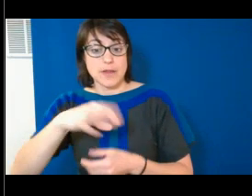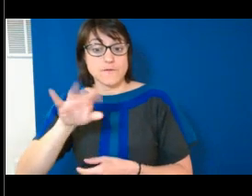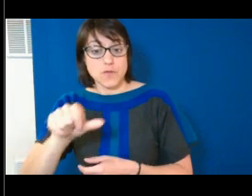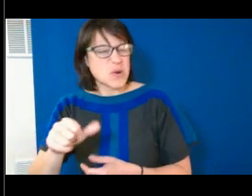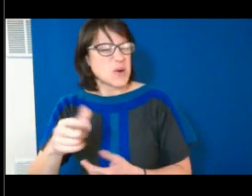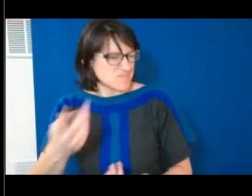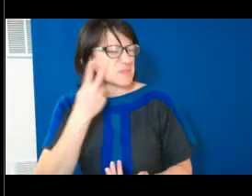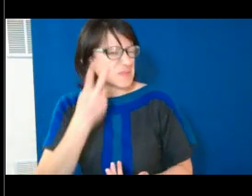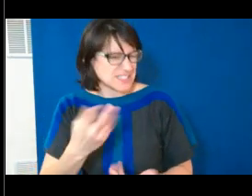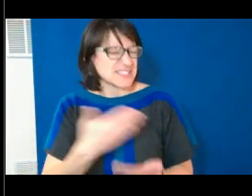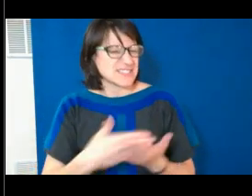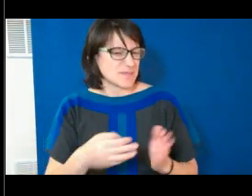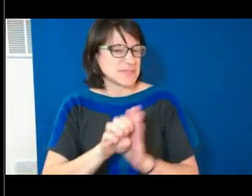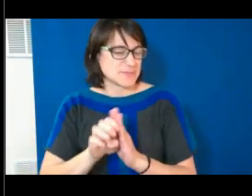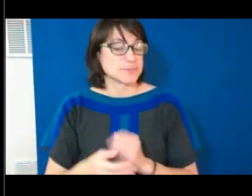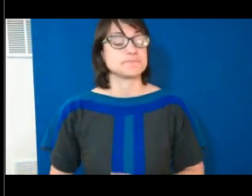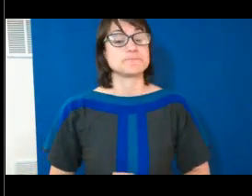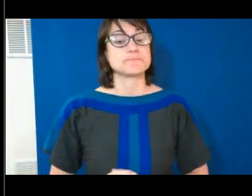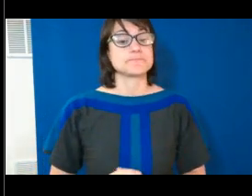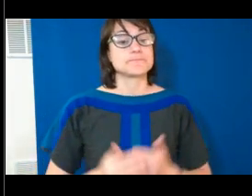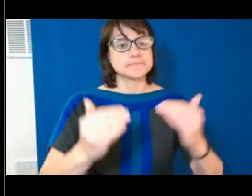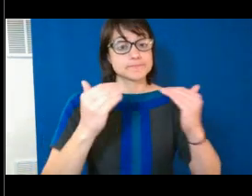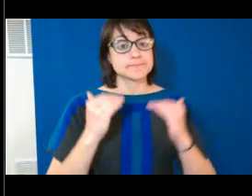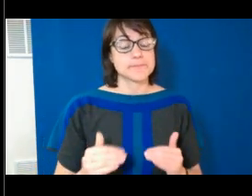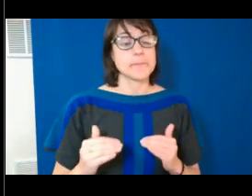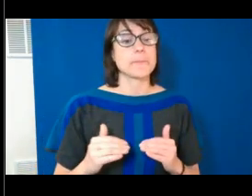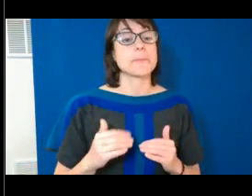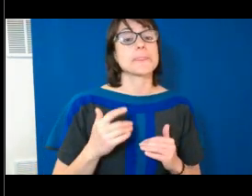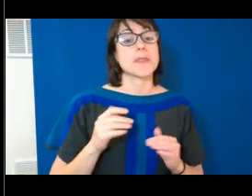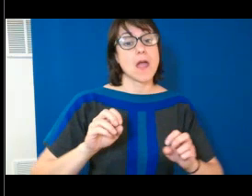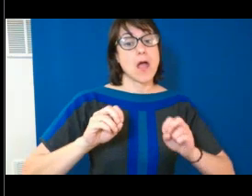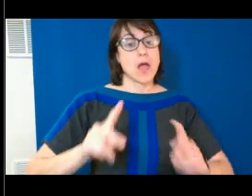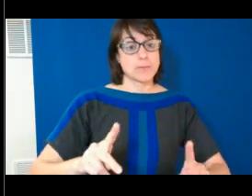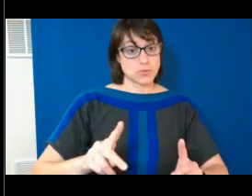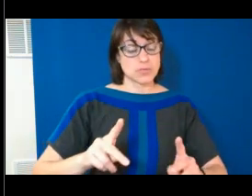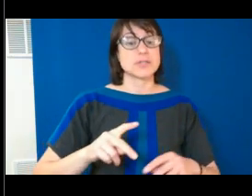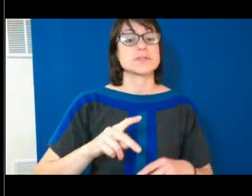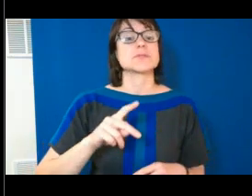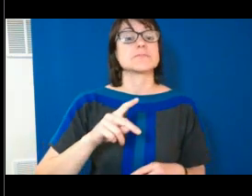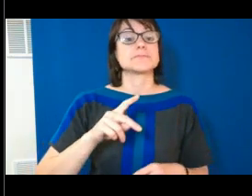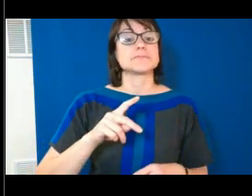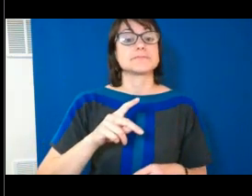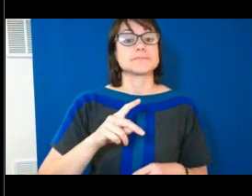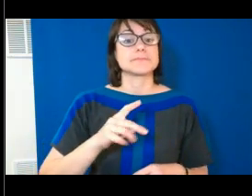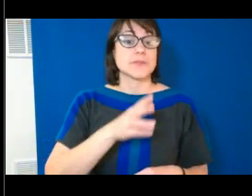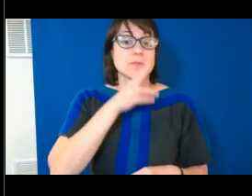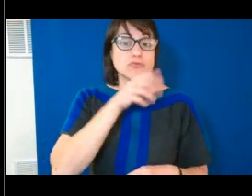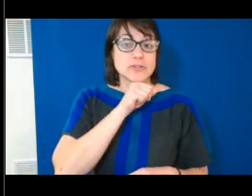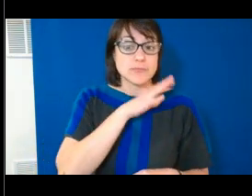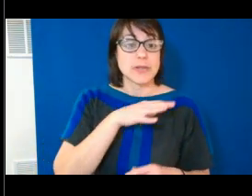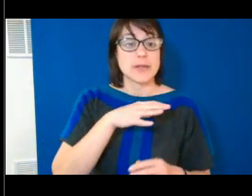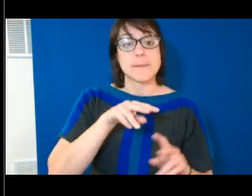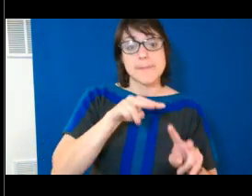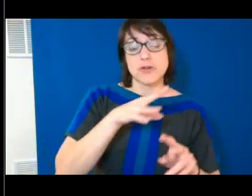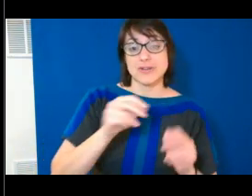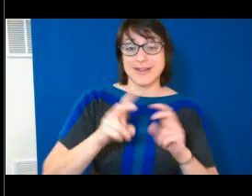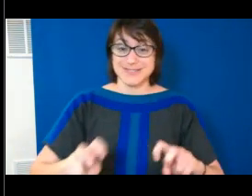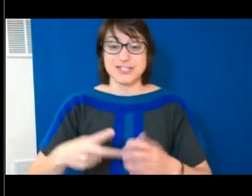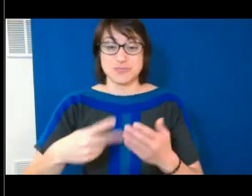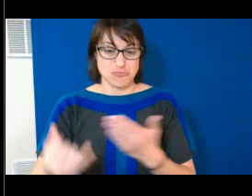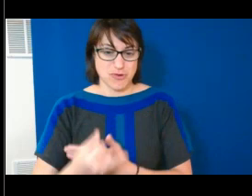All right, as for opportunities, the Marine Debris Monitoring and Assessment Project, which we call MDMAP for short,